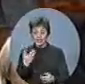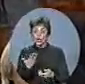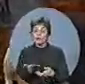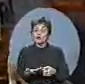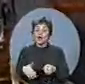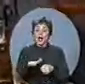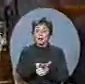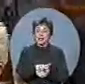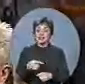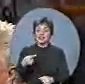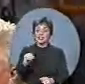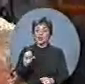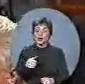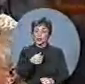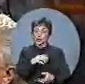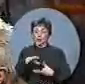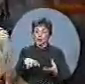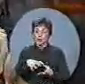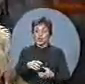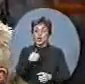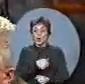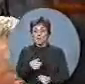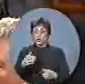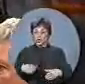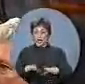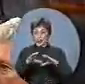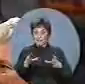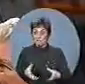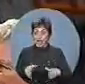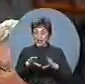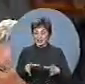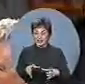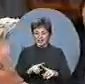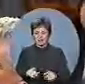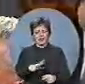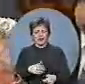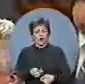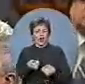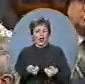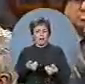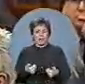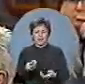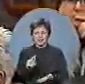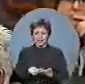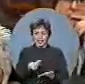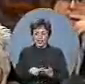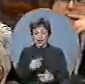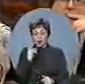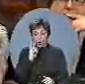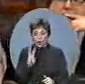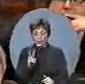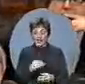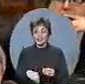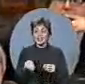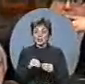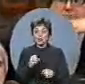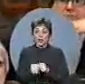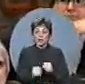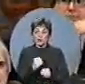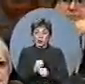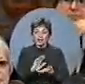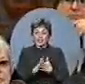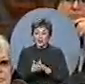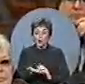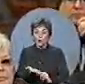and $1.16 to compensate the oil companies. When you look at the